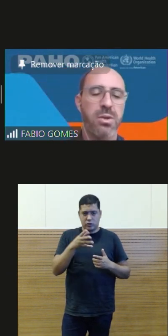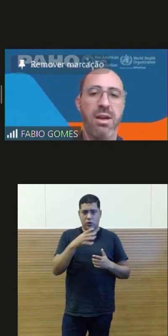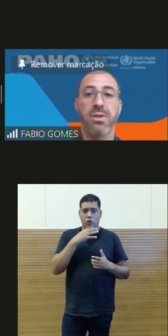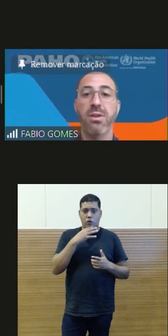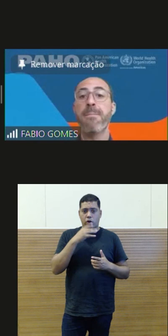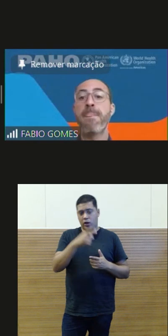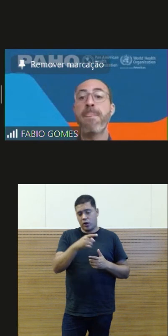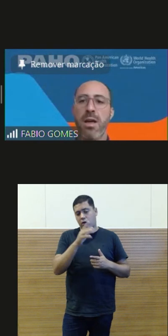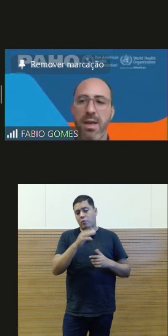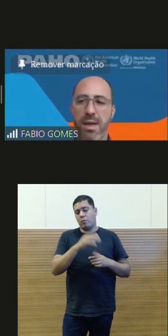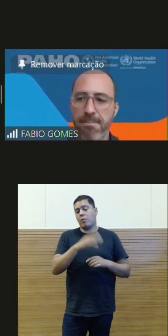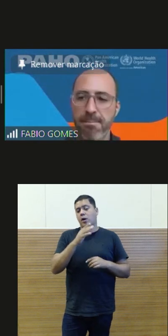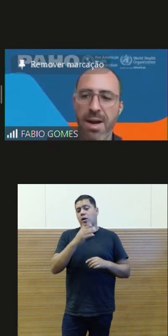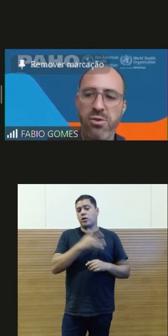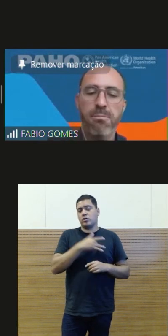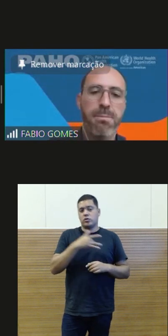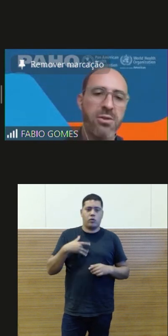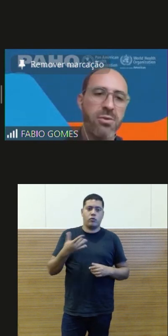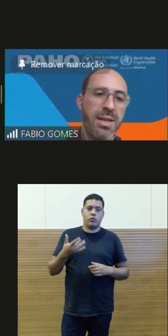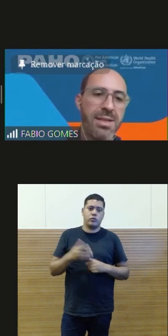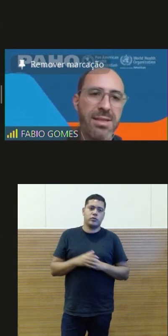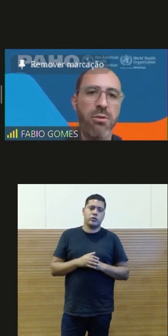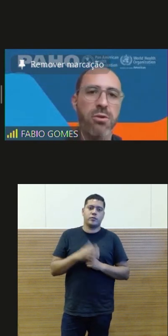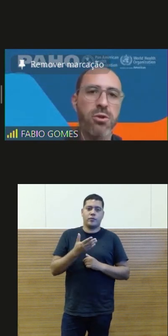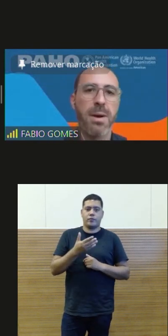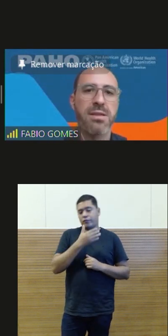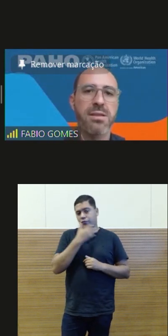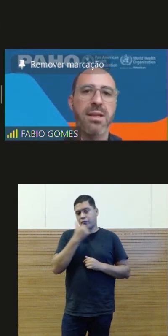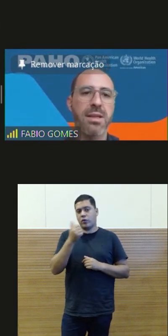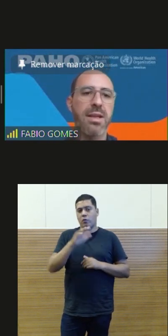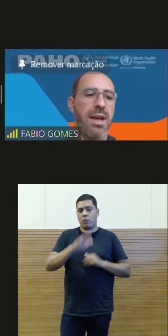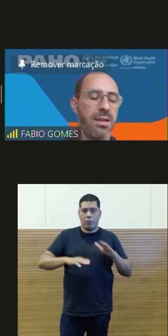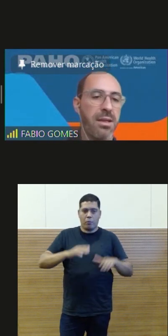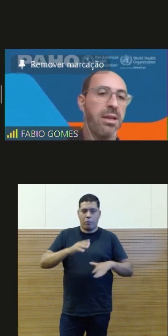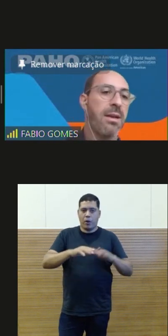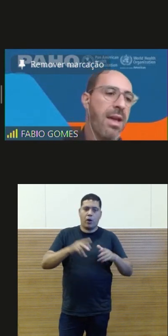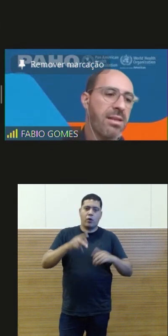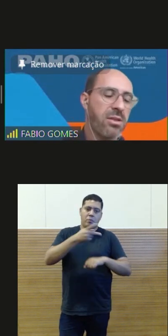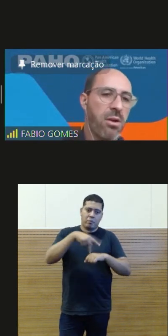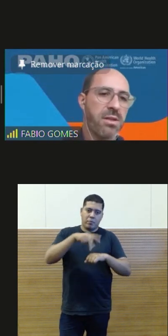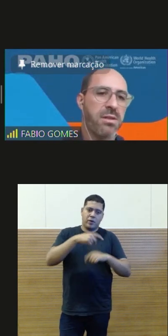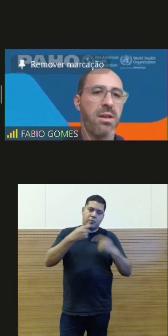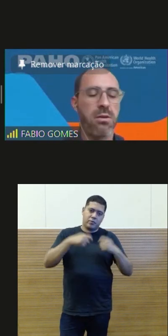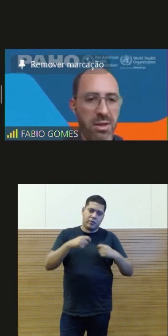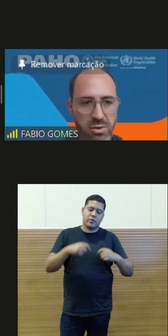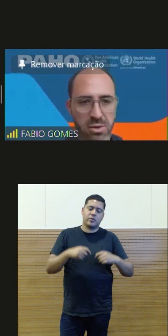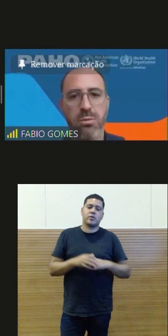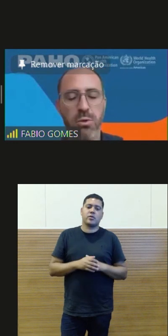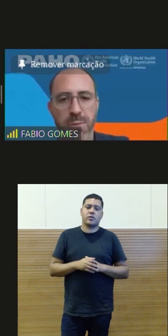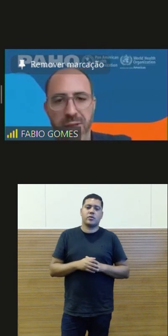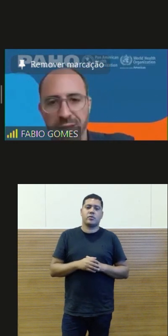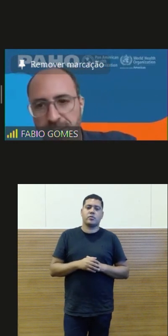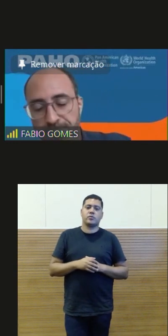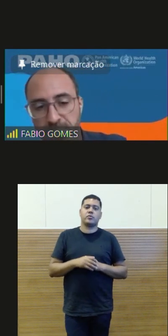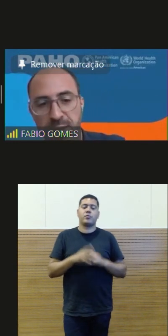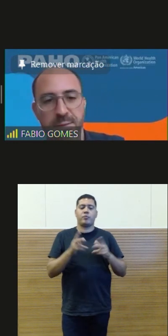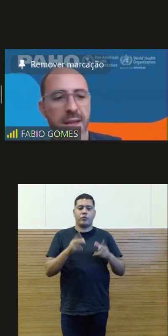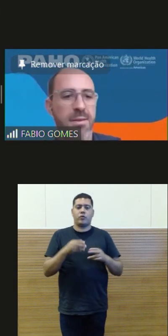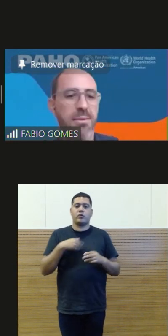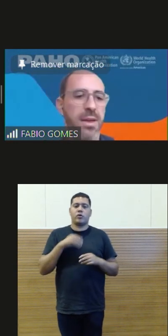And people start to recognize that as more healthy. And this is an essential step.